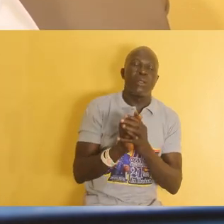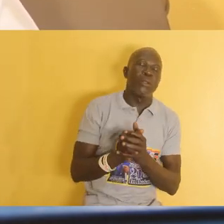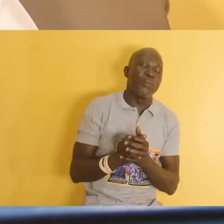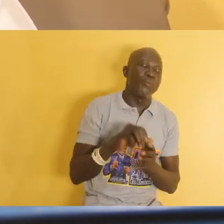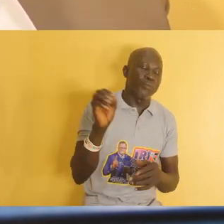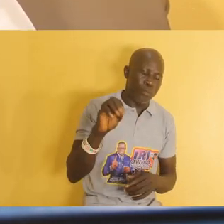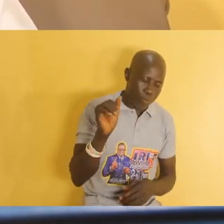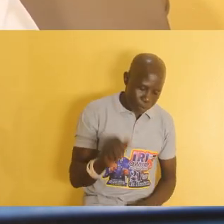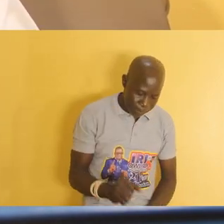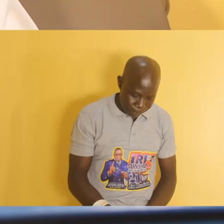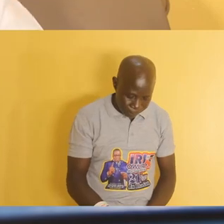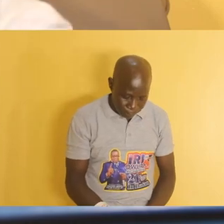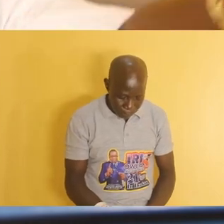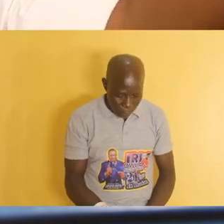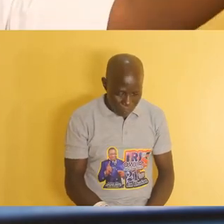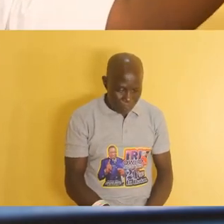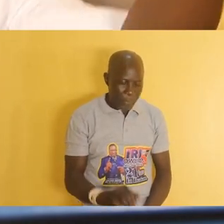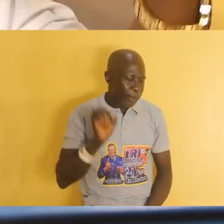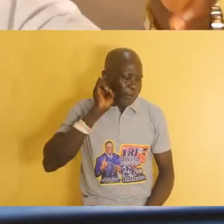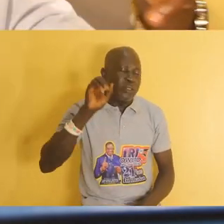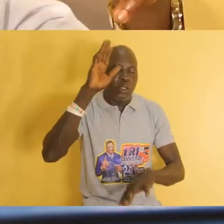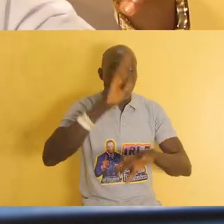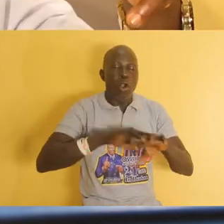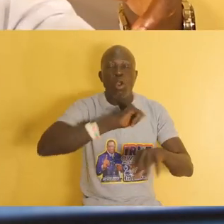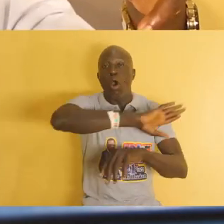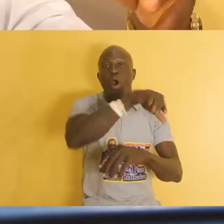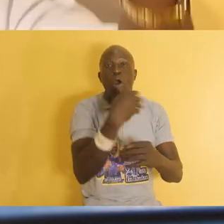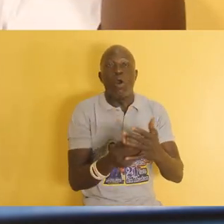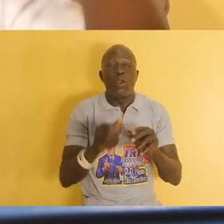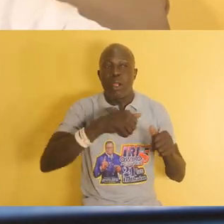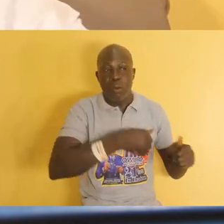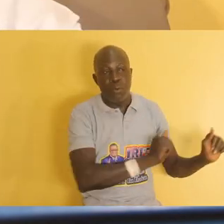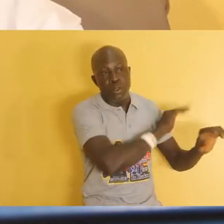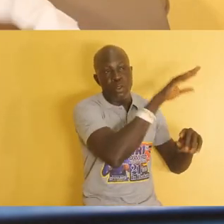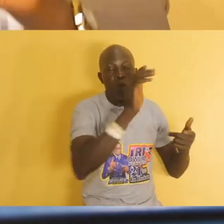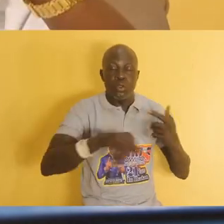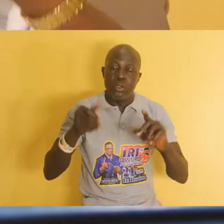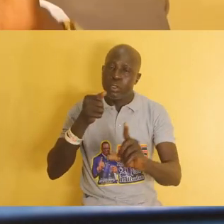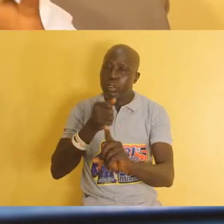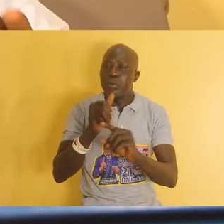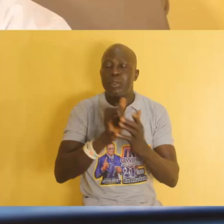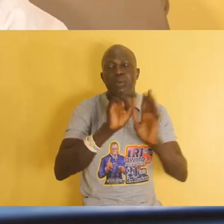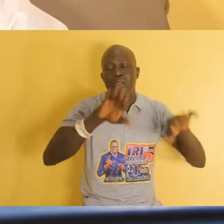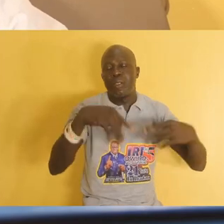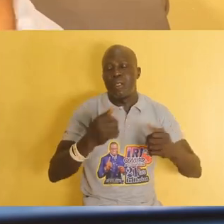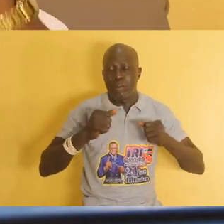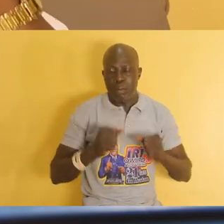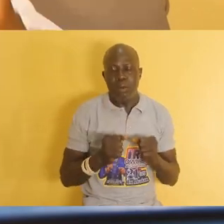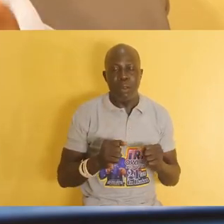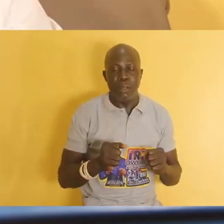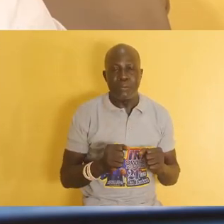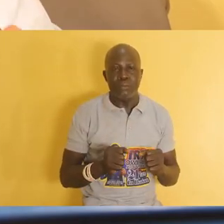Oh yes. He called the apostles to himself and gave